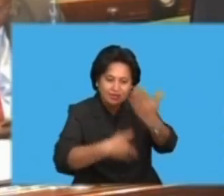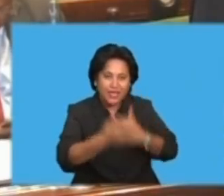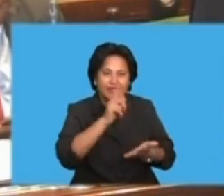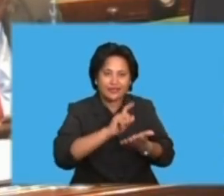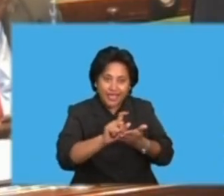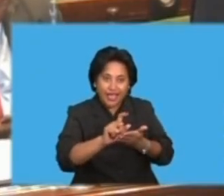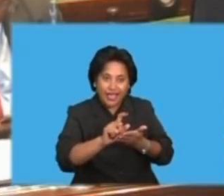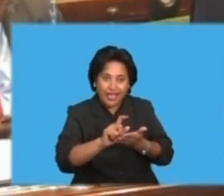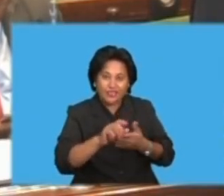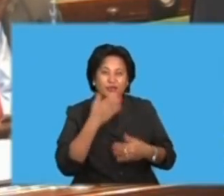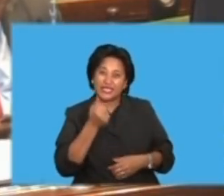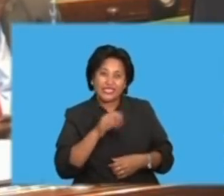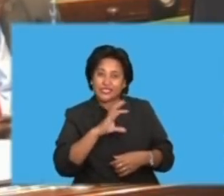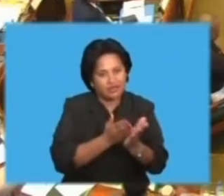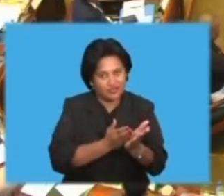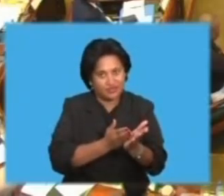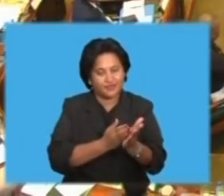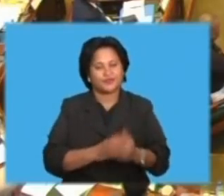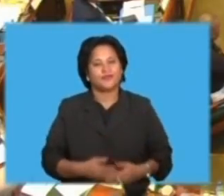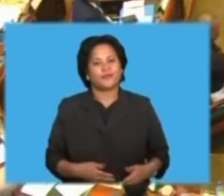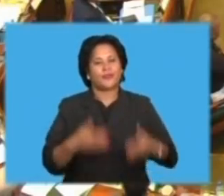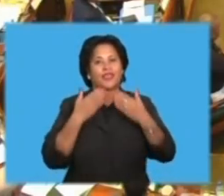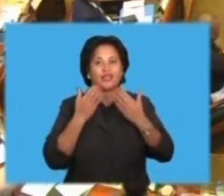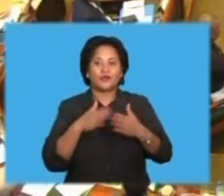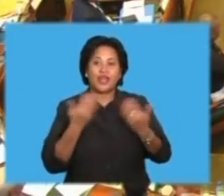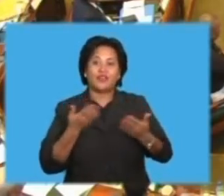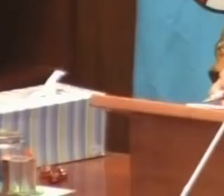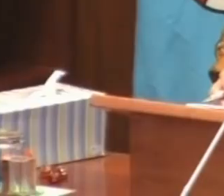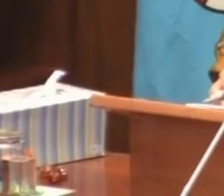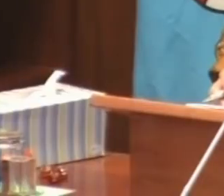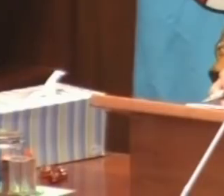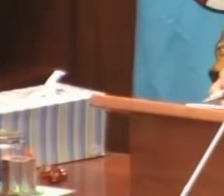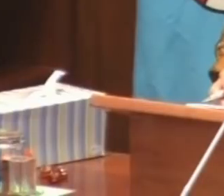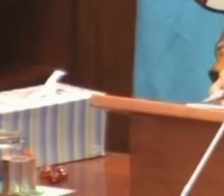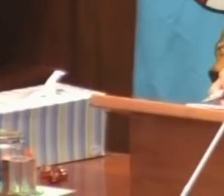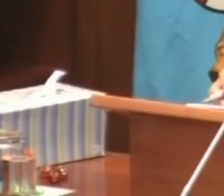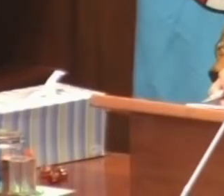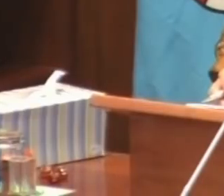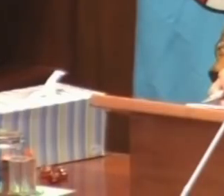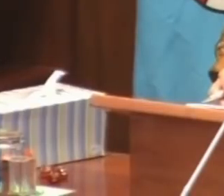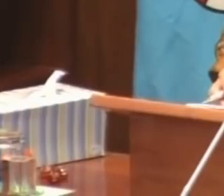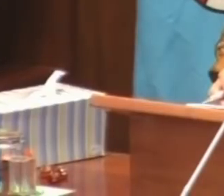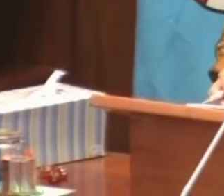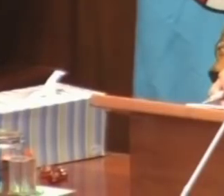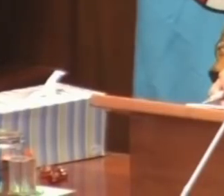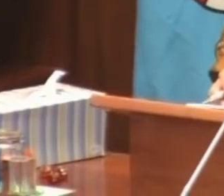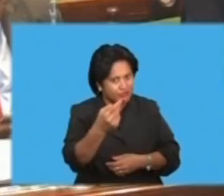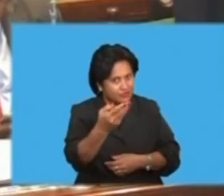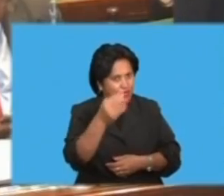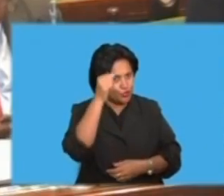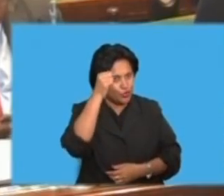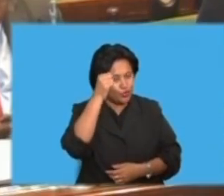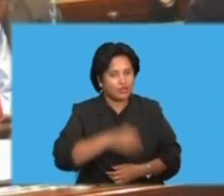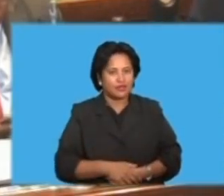really refrain from making these kind of personalized comments. Speaker of Parliament Dr. Chico Luveni intervened and told Chand to withdraw his comment.